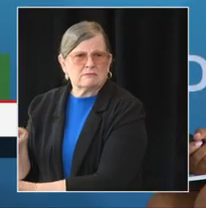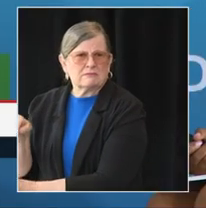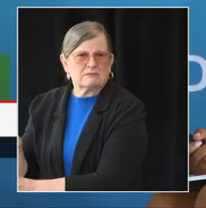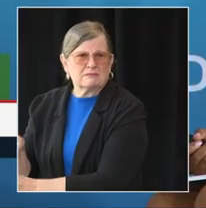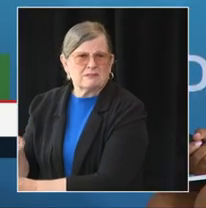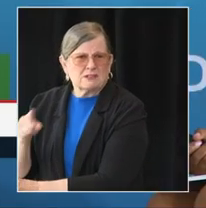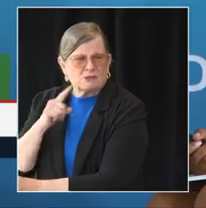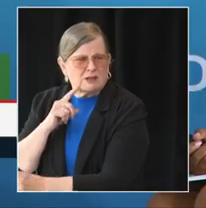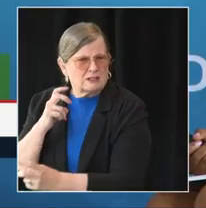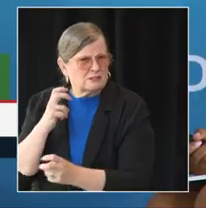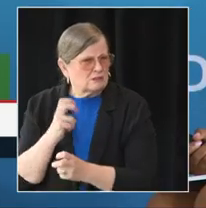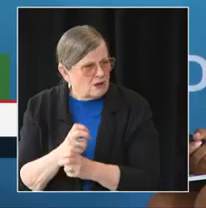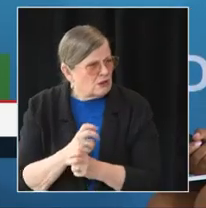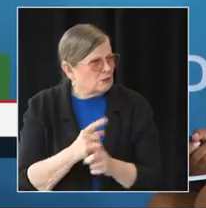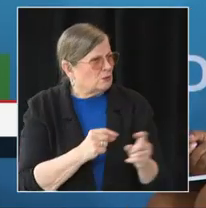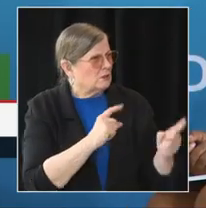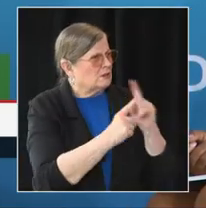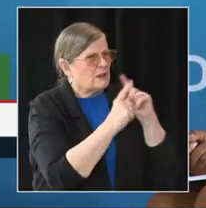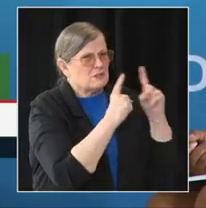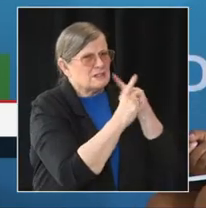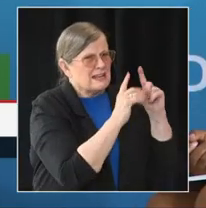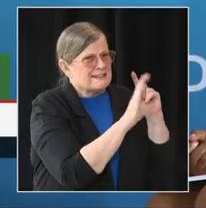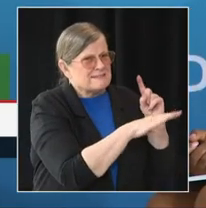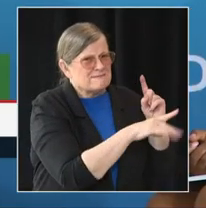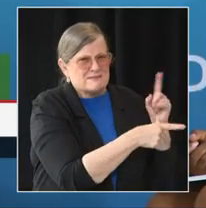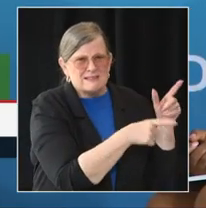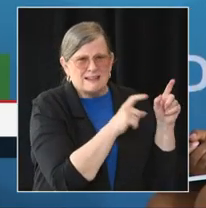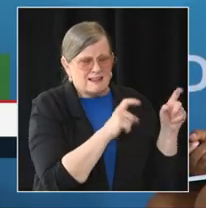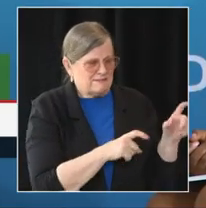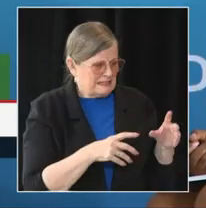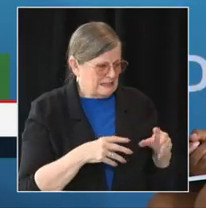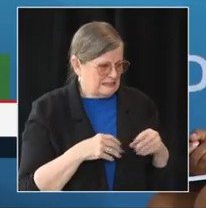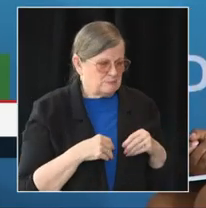conversations. So the #1 is TOPA reform in the